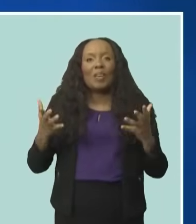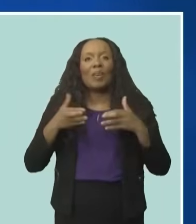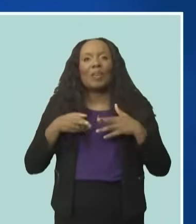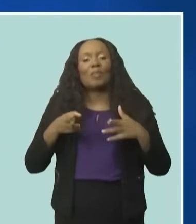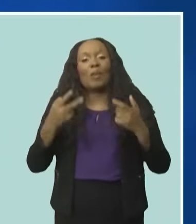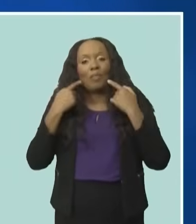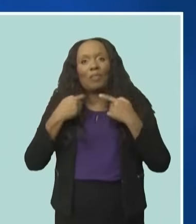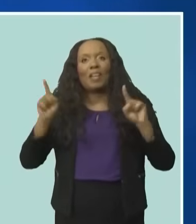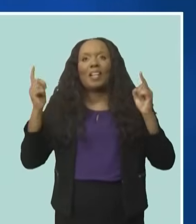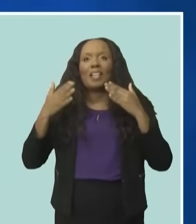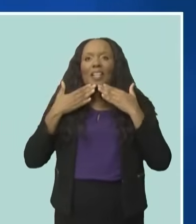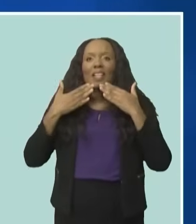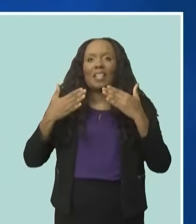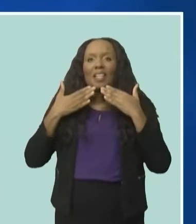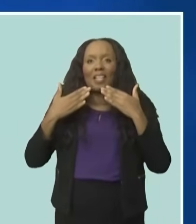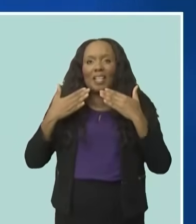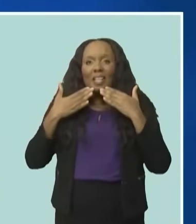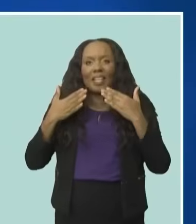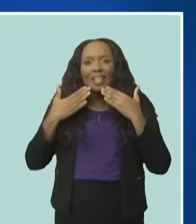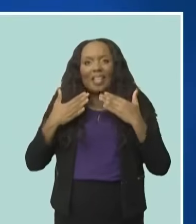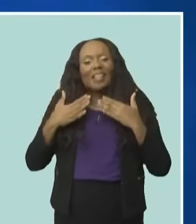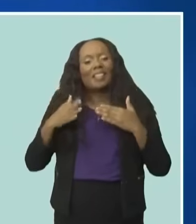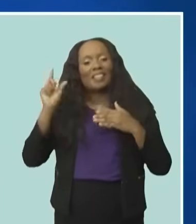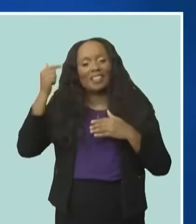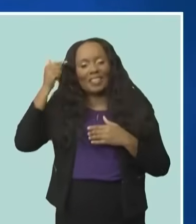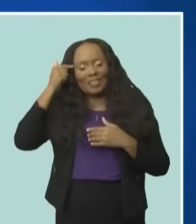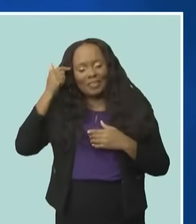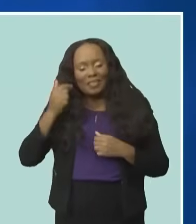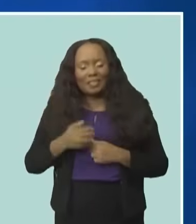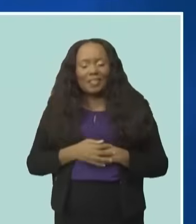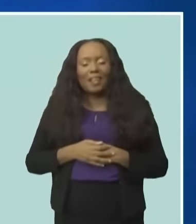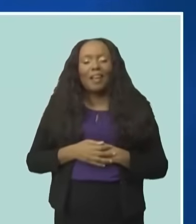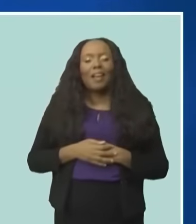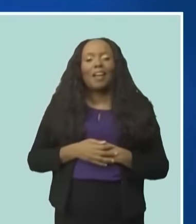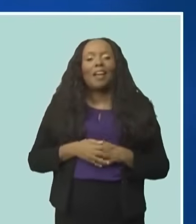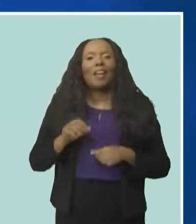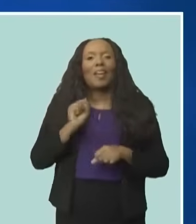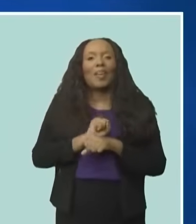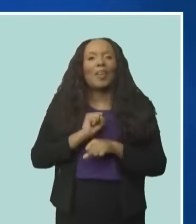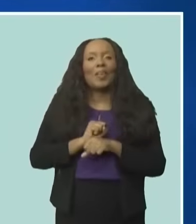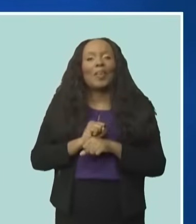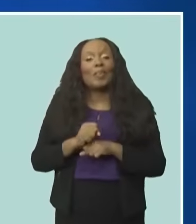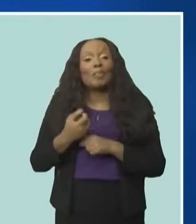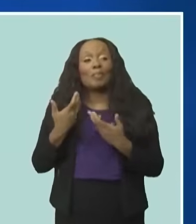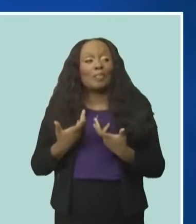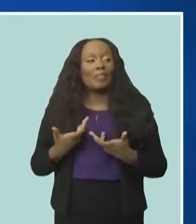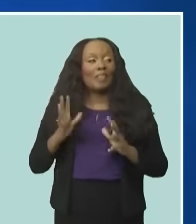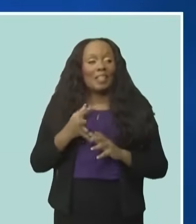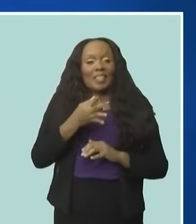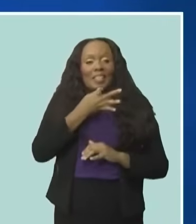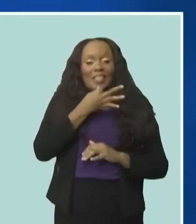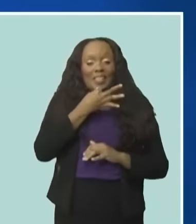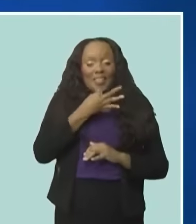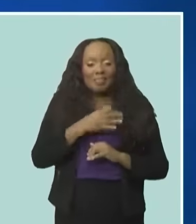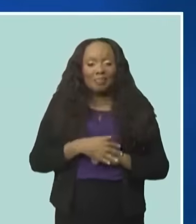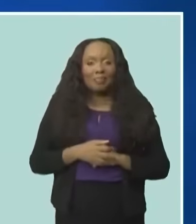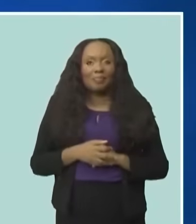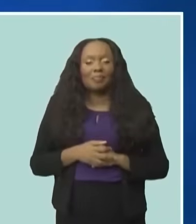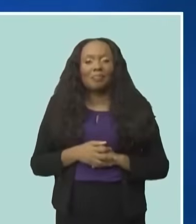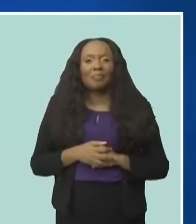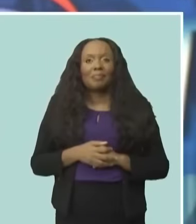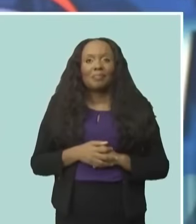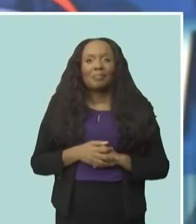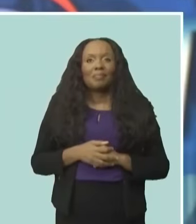true, thanks to the Mayor administration. The work is expected to be completed shortly. Trevor Thorpe, CBC